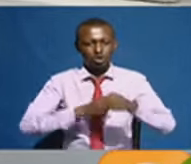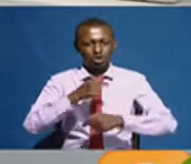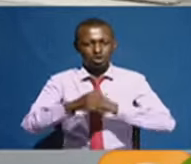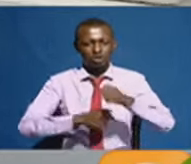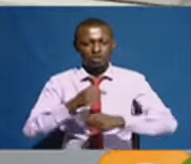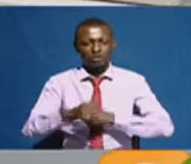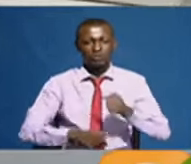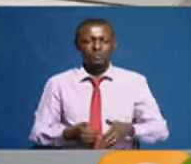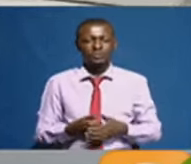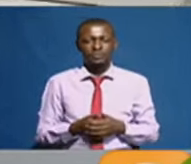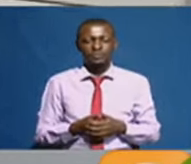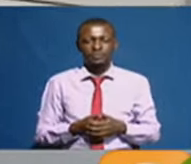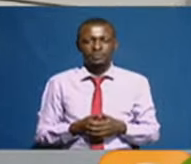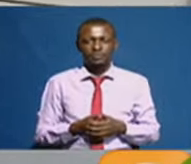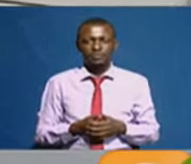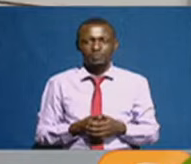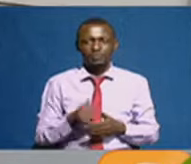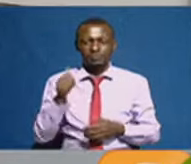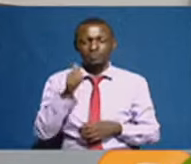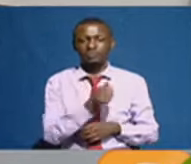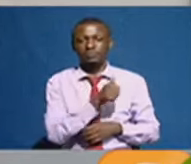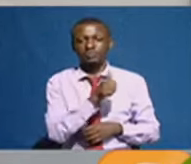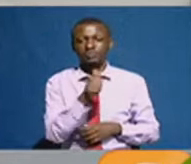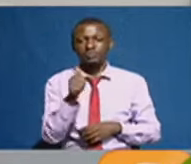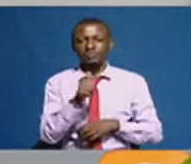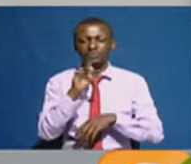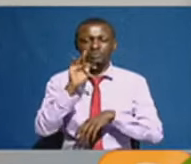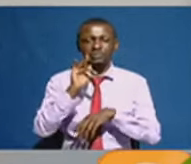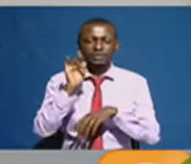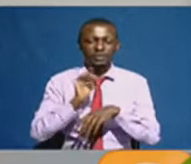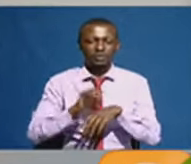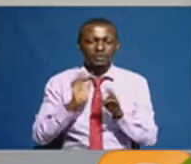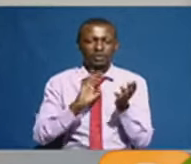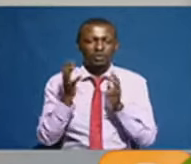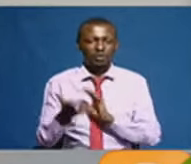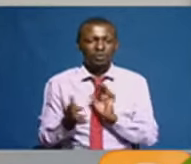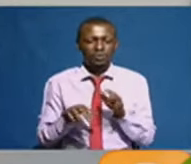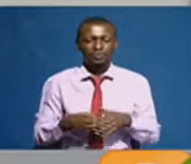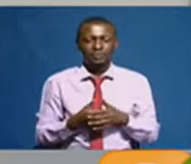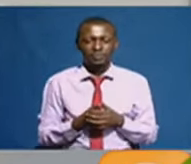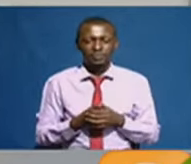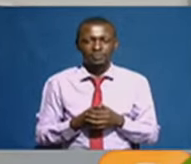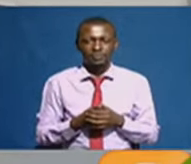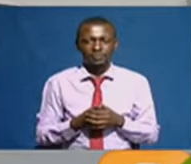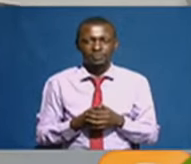one of the other consequences that Yvonne maybe I could add there is that of